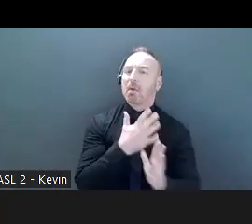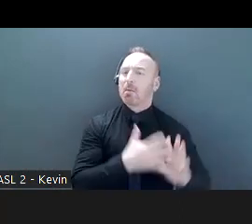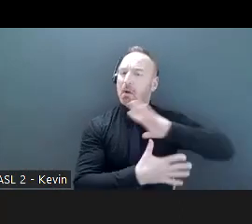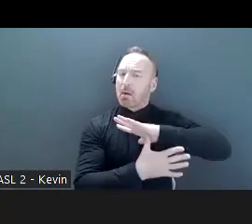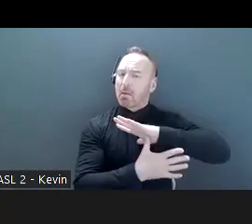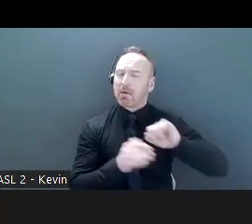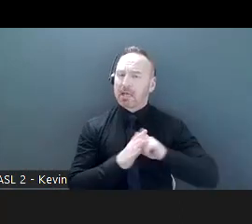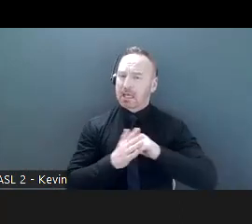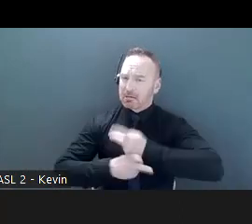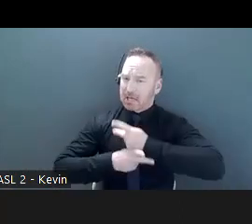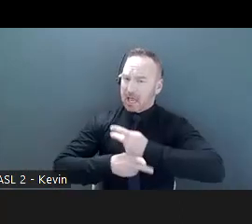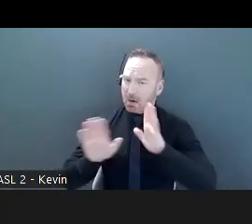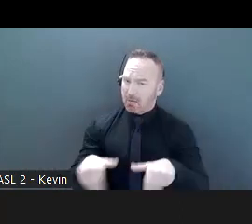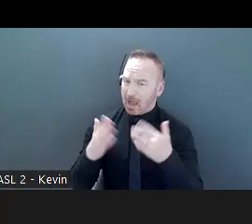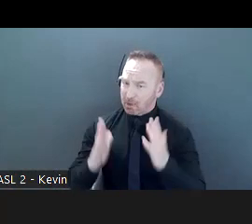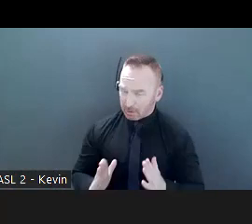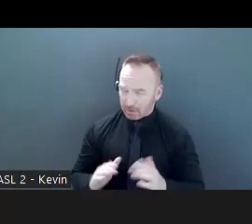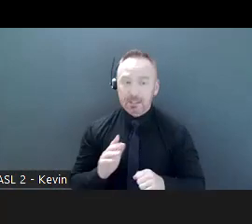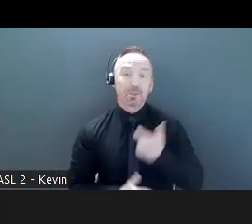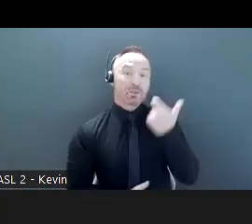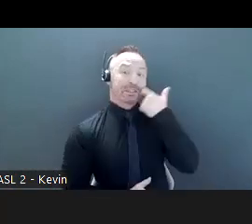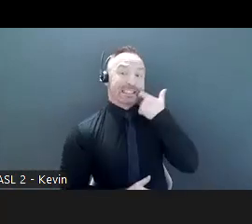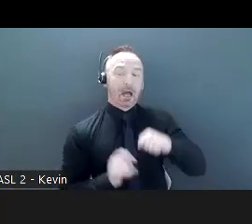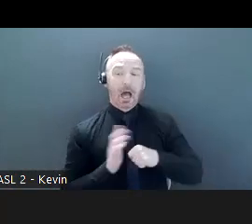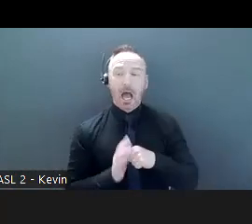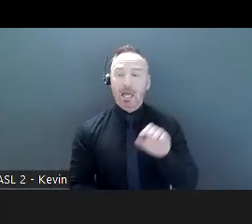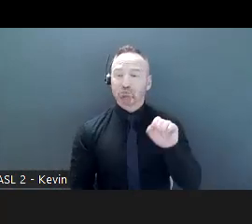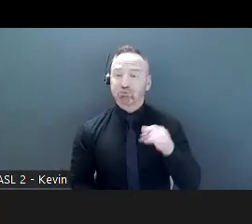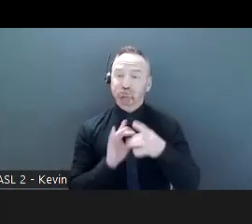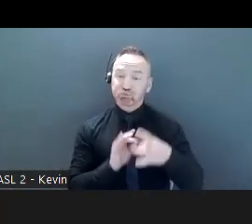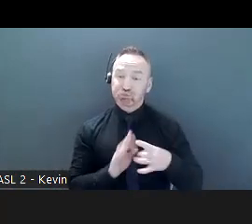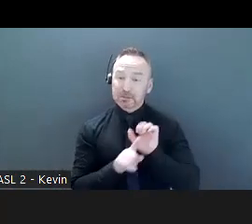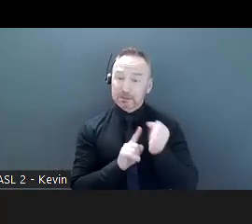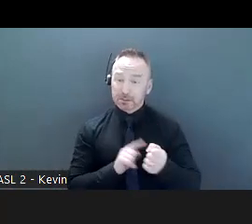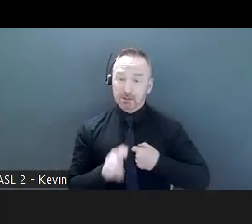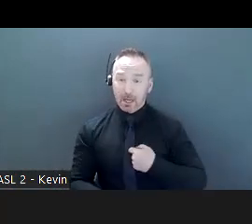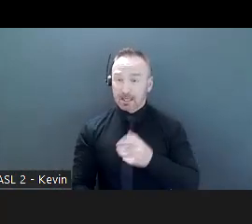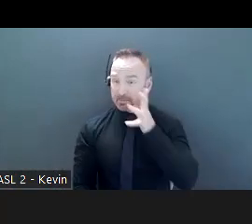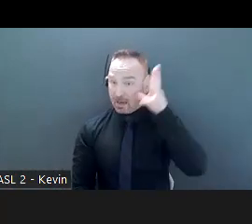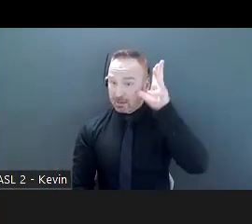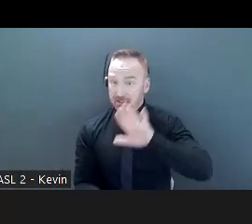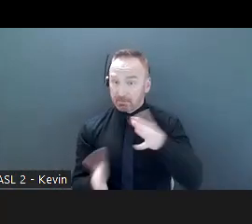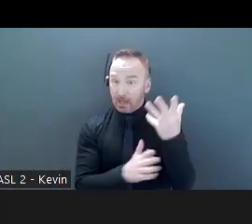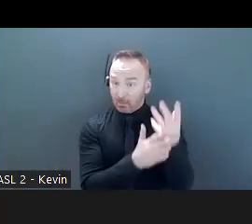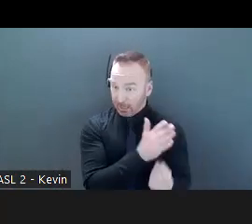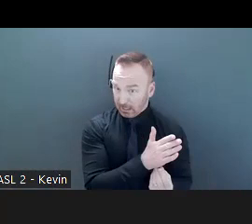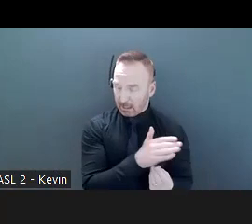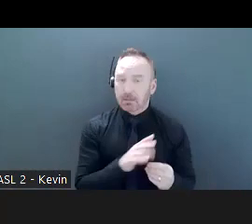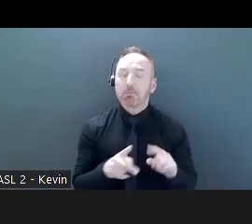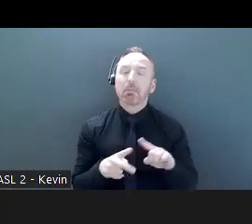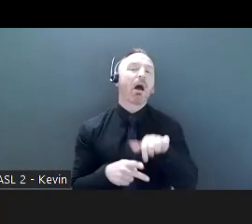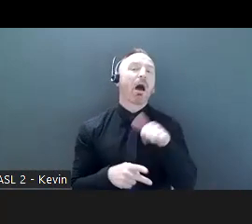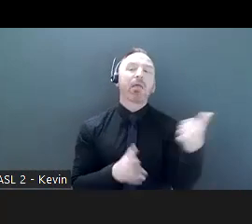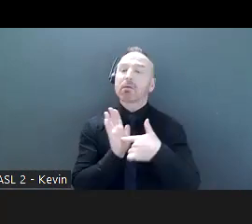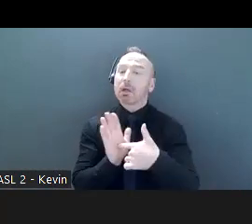bit about the situation of a death of a parent, but the other places that we deal with this can happen when a